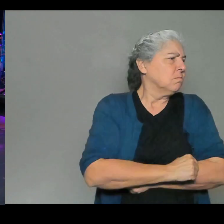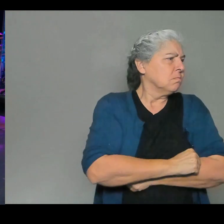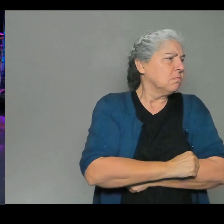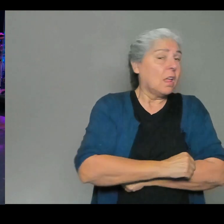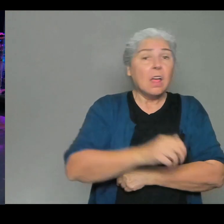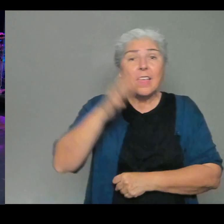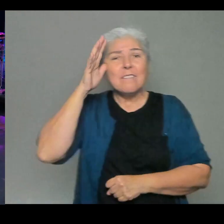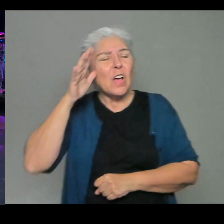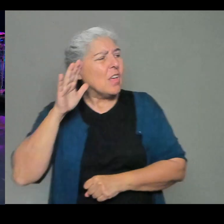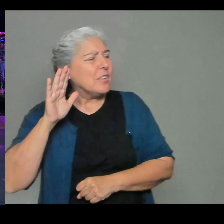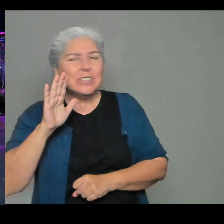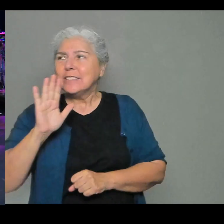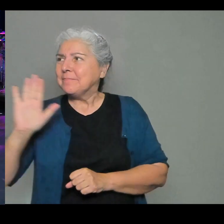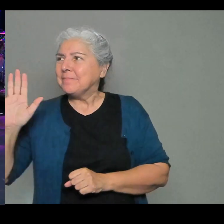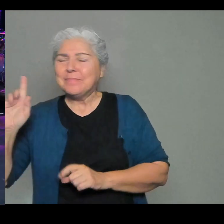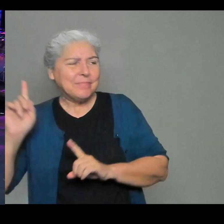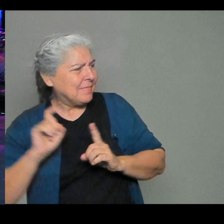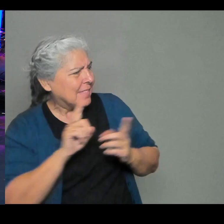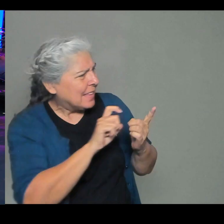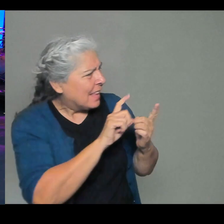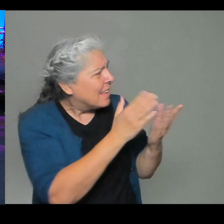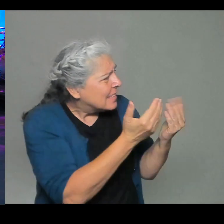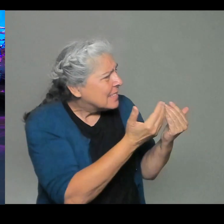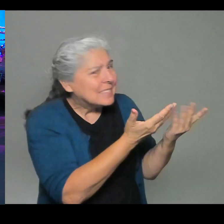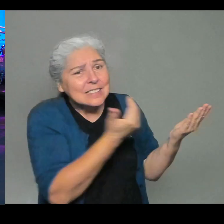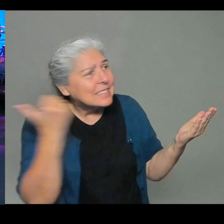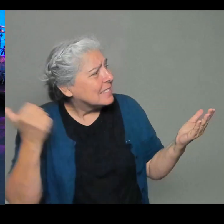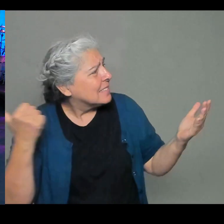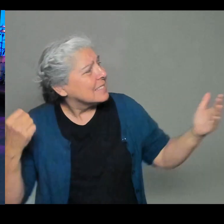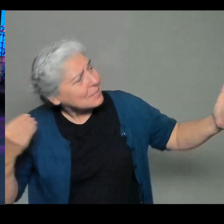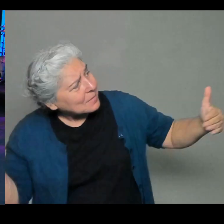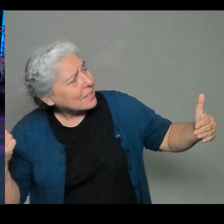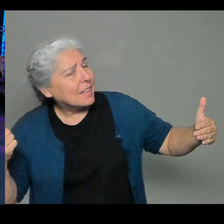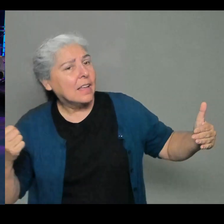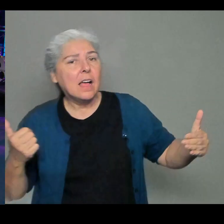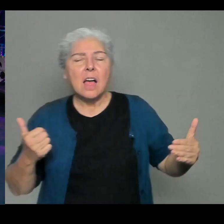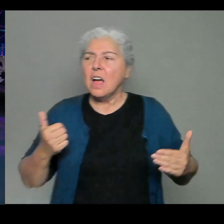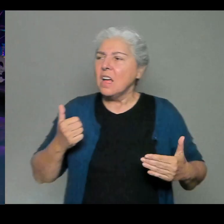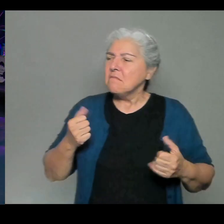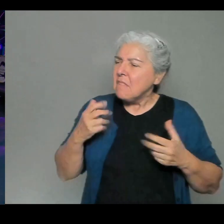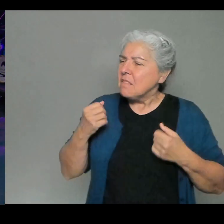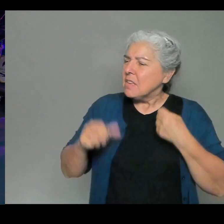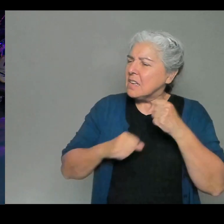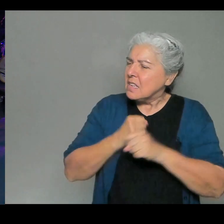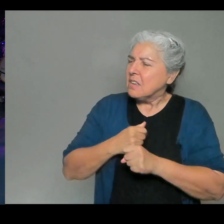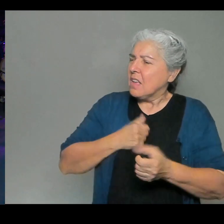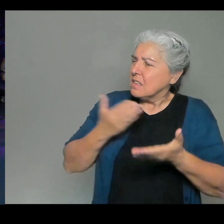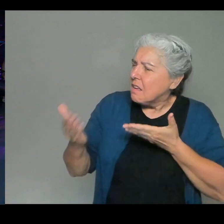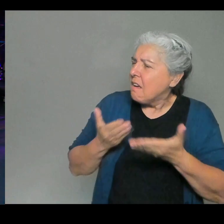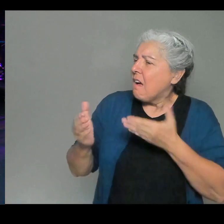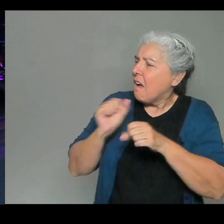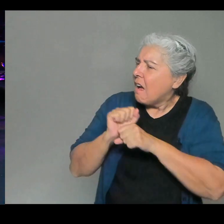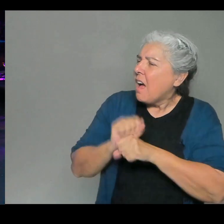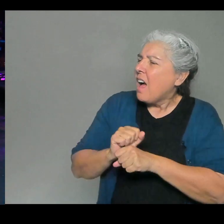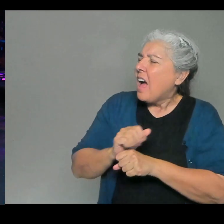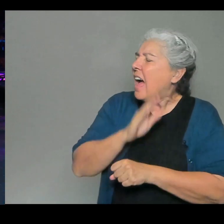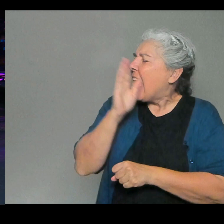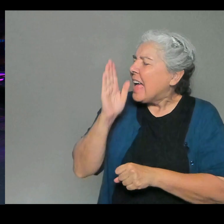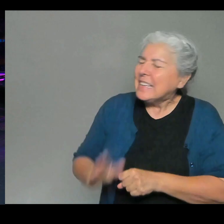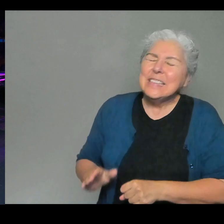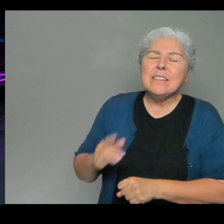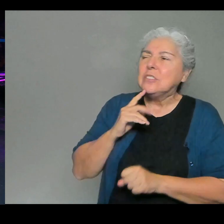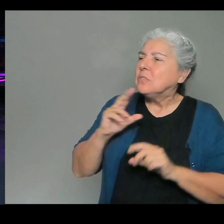out and pleaded with his other son. He said to his father, all these years I've been serving you. I've